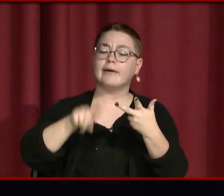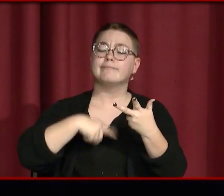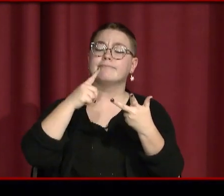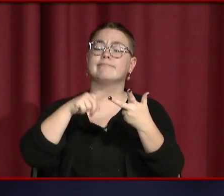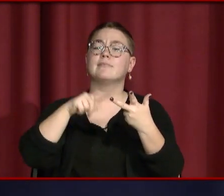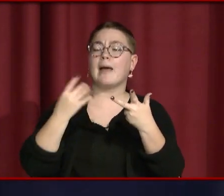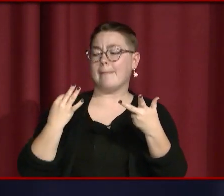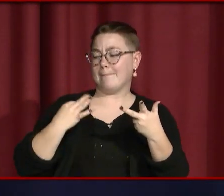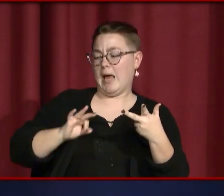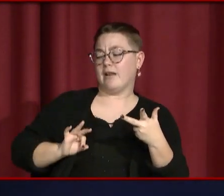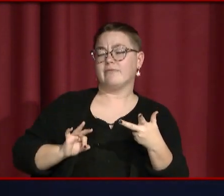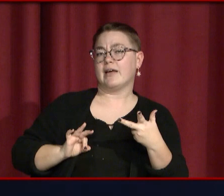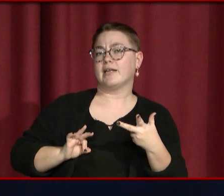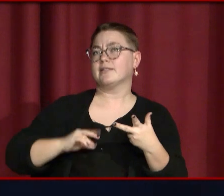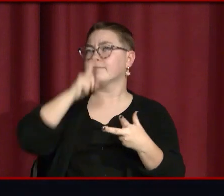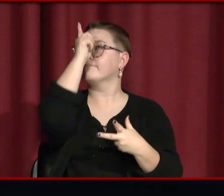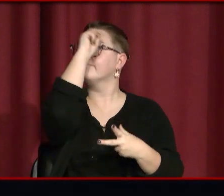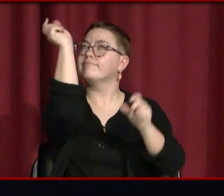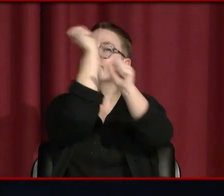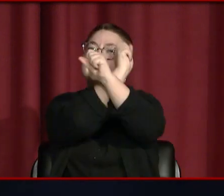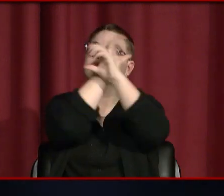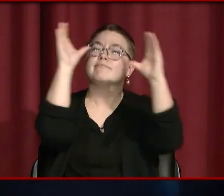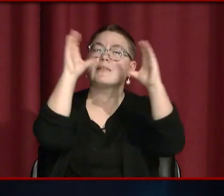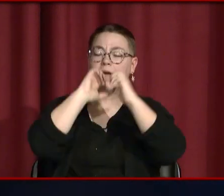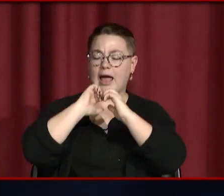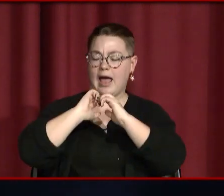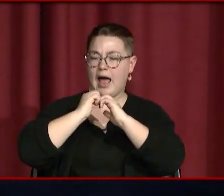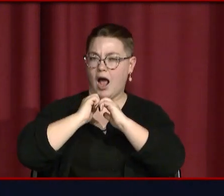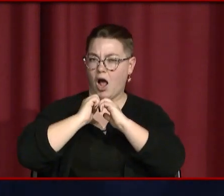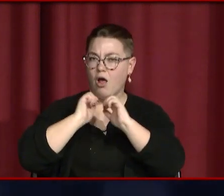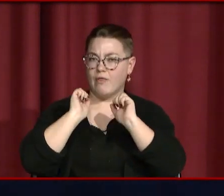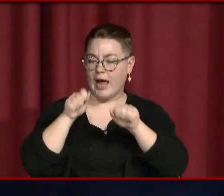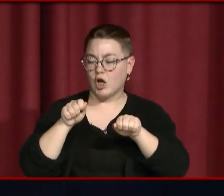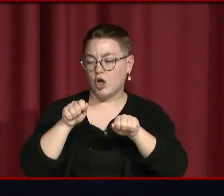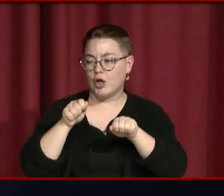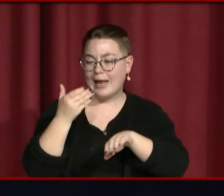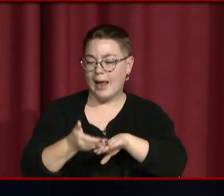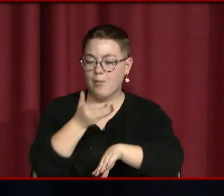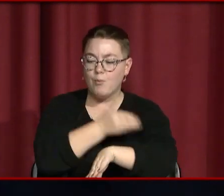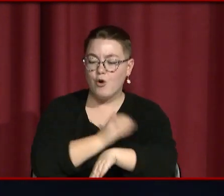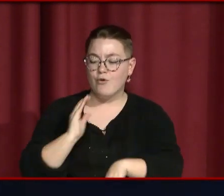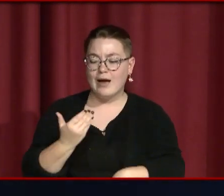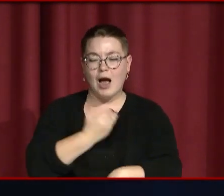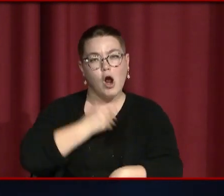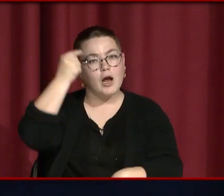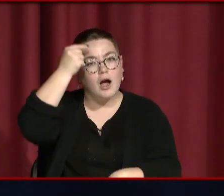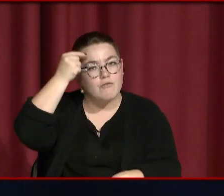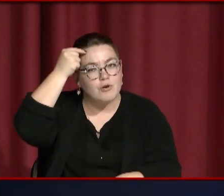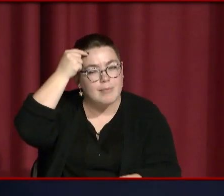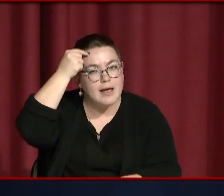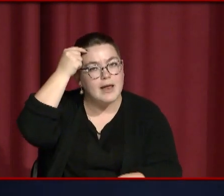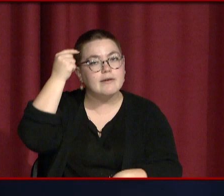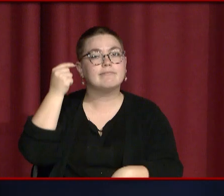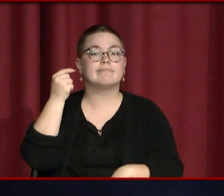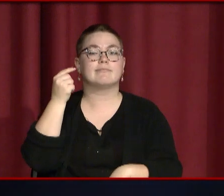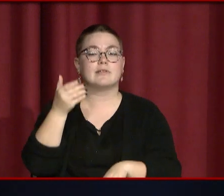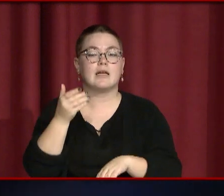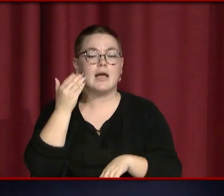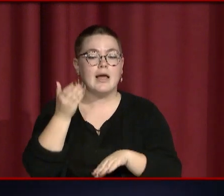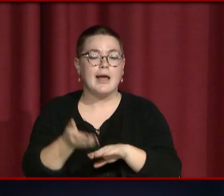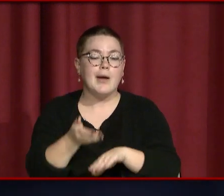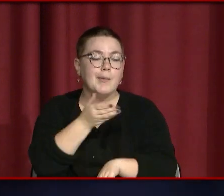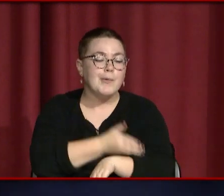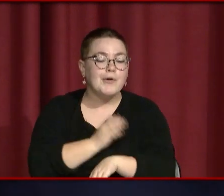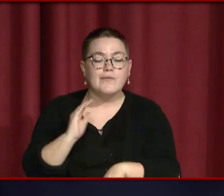Help me to imagine how perhaps that can improve what we see in our